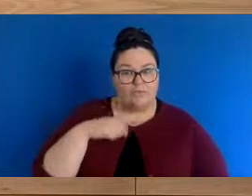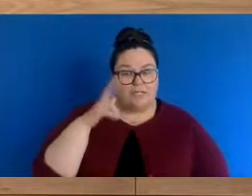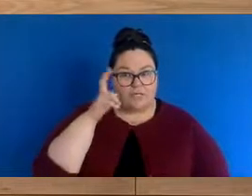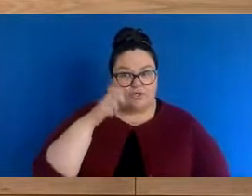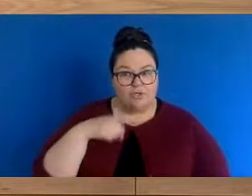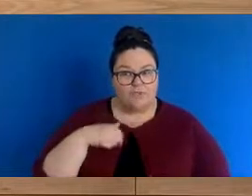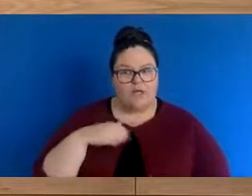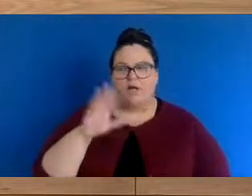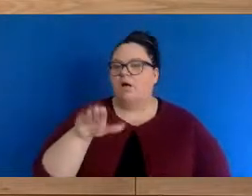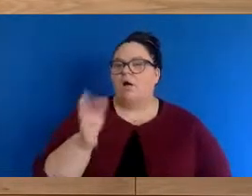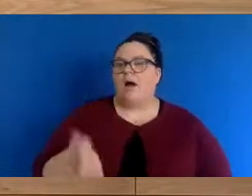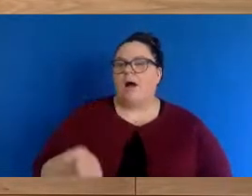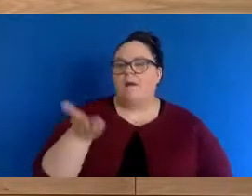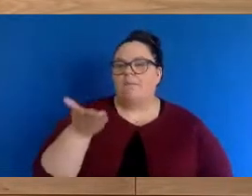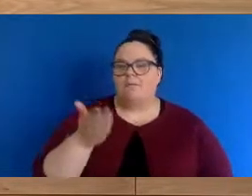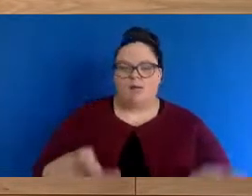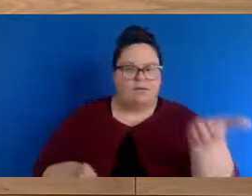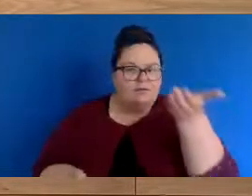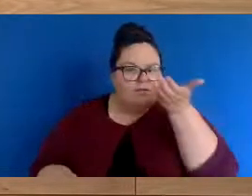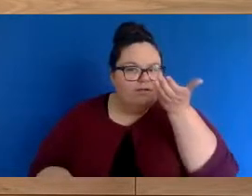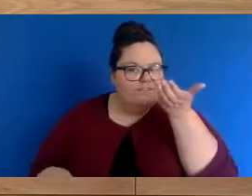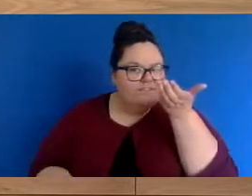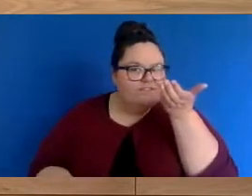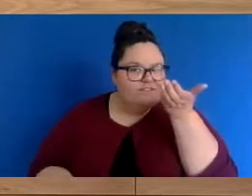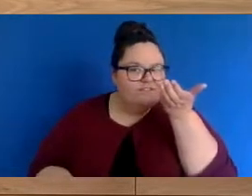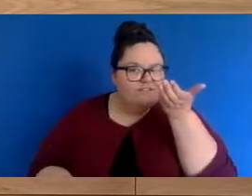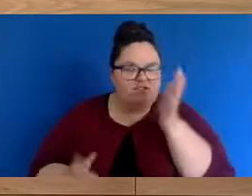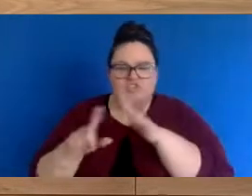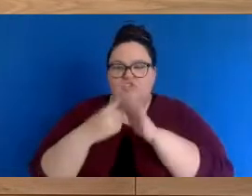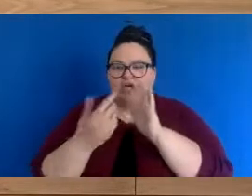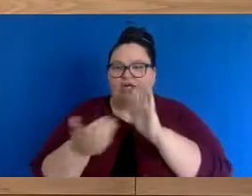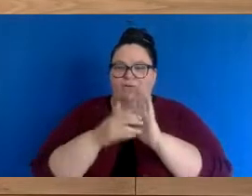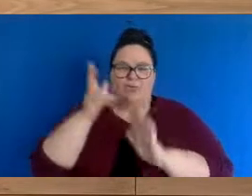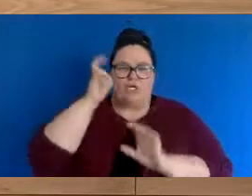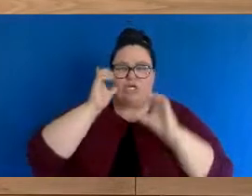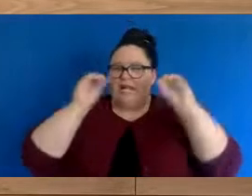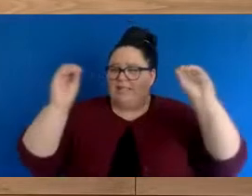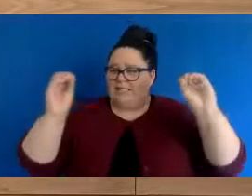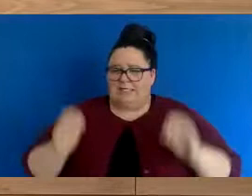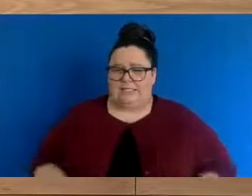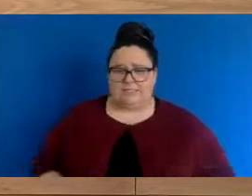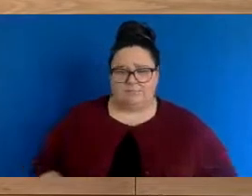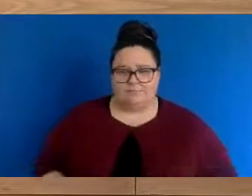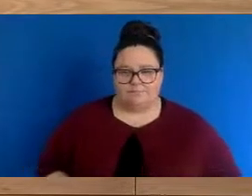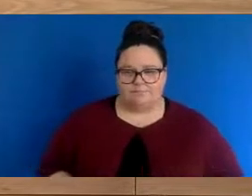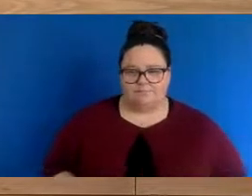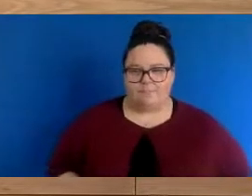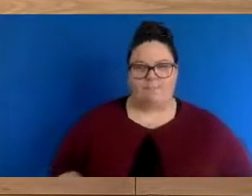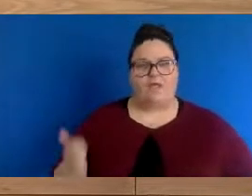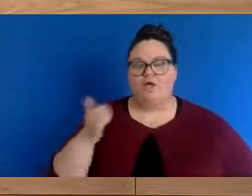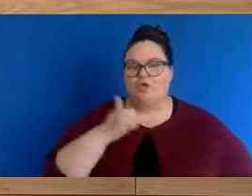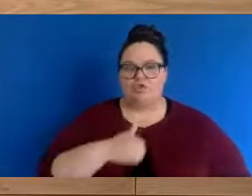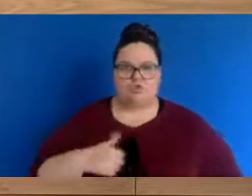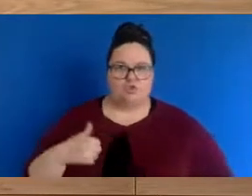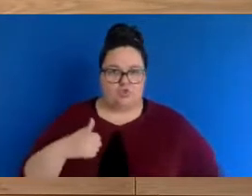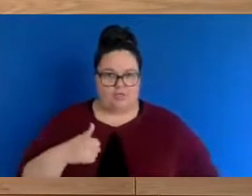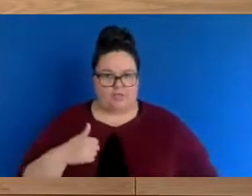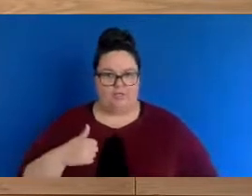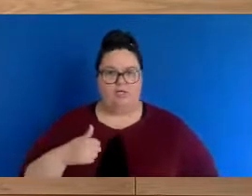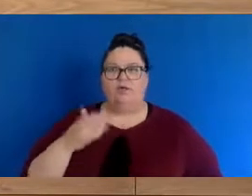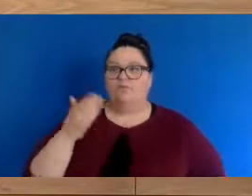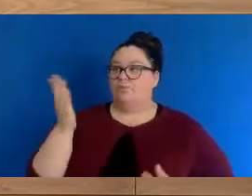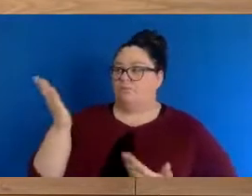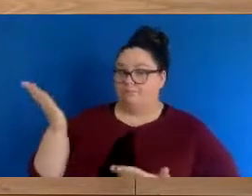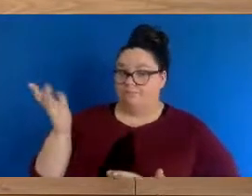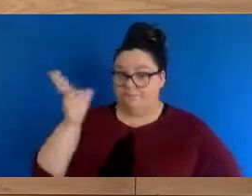Bobby Jean, you're going to have to get closer to your microphone, please, and start over. We didn't hear you. Thank you. I'm sorry about that. Dr. Russell, can you